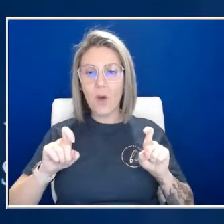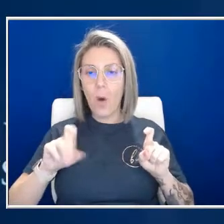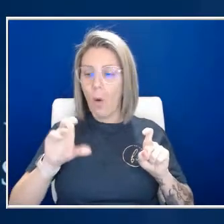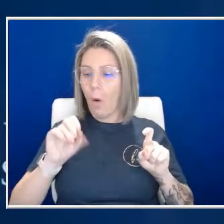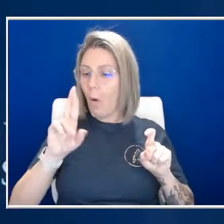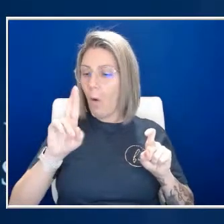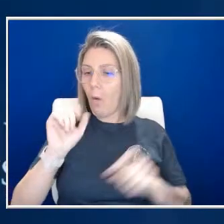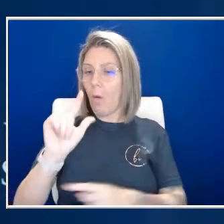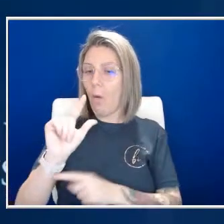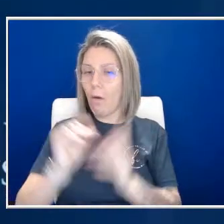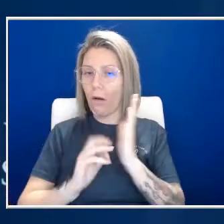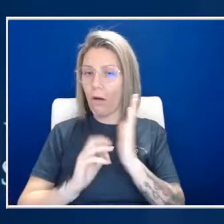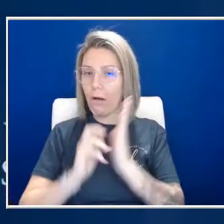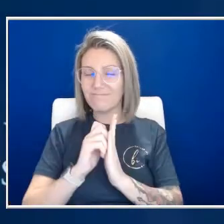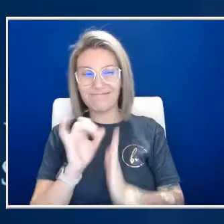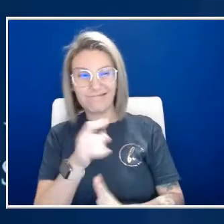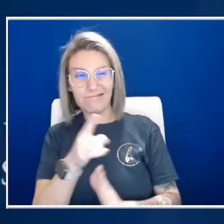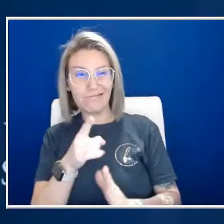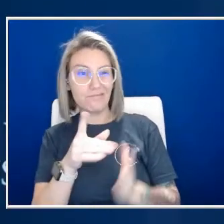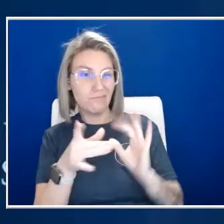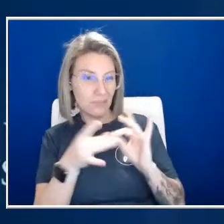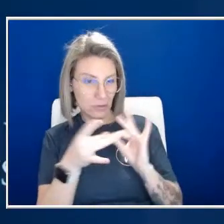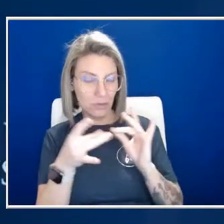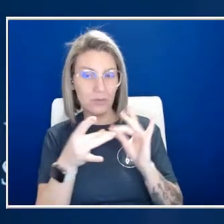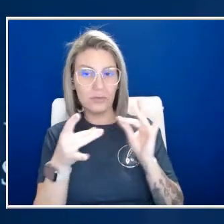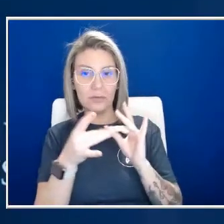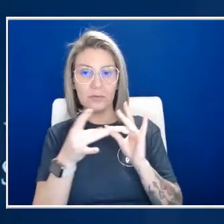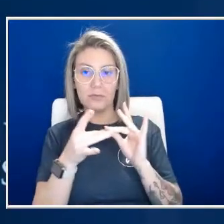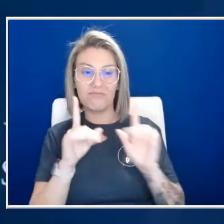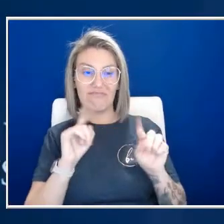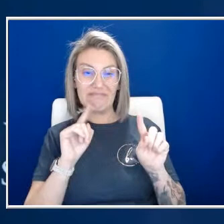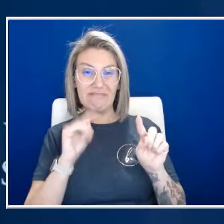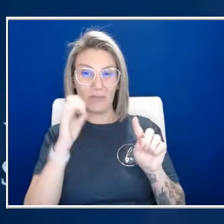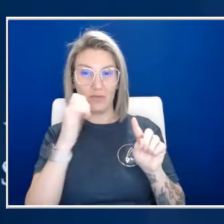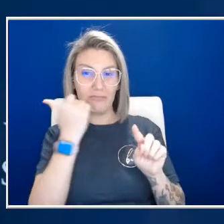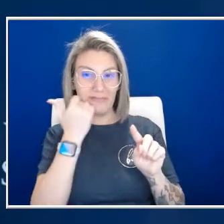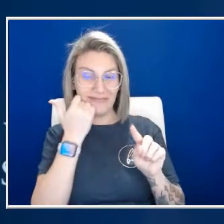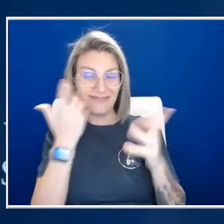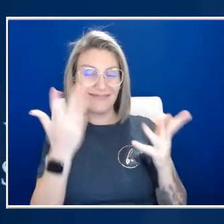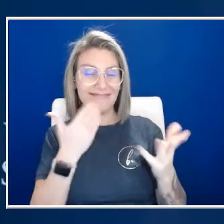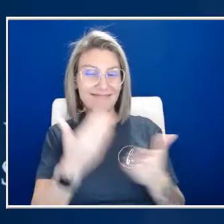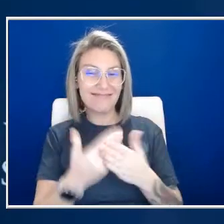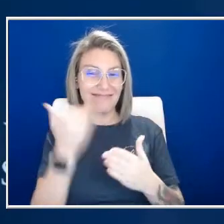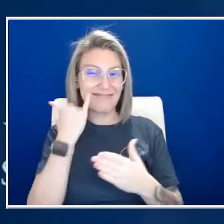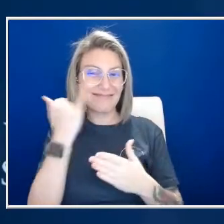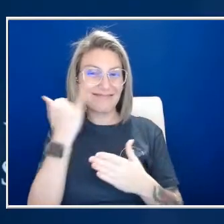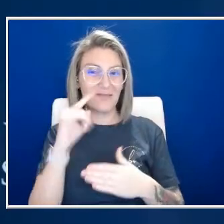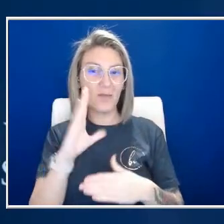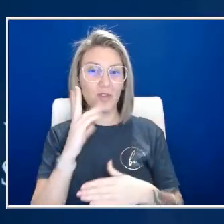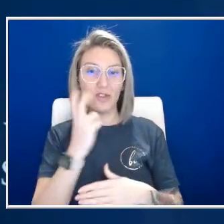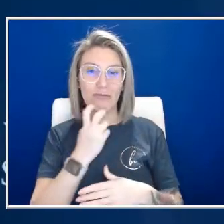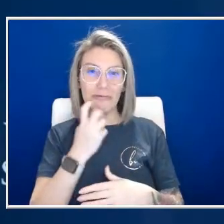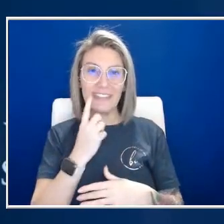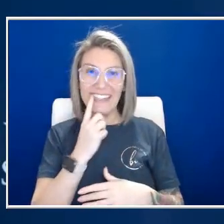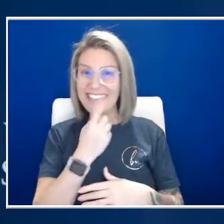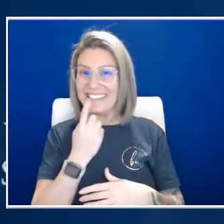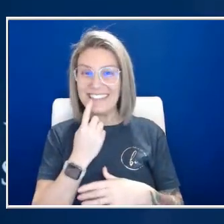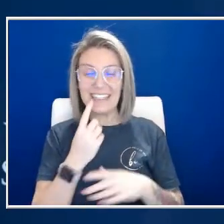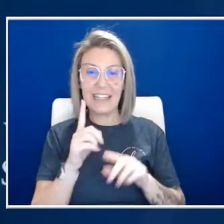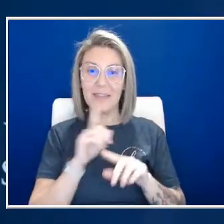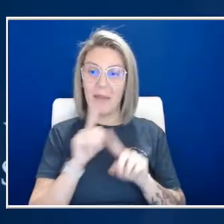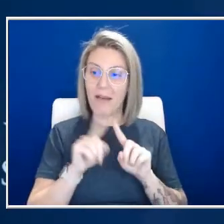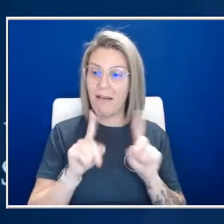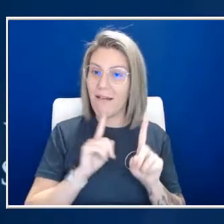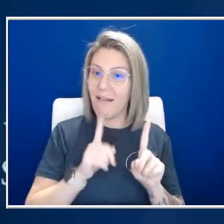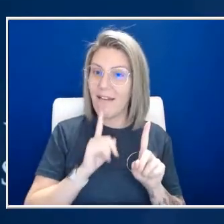Dr. Leminska said, visiting your dentist on a regular basis, that's a good idea just for your teeth, but it turns out they're actually, like we mentioned earlier, the first line of